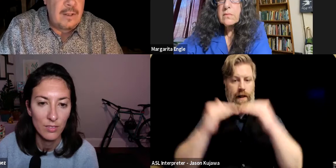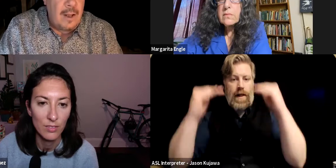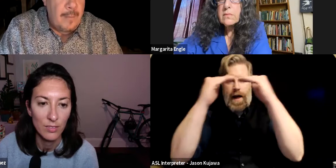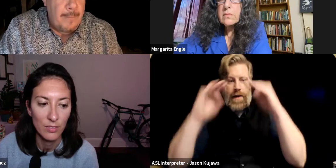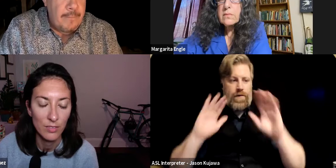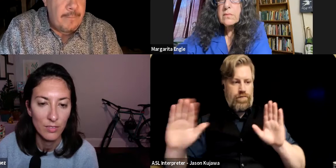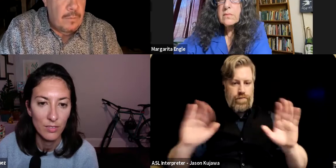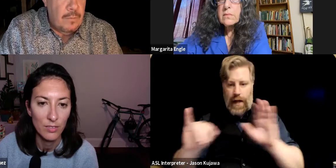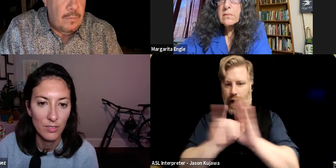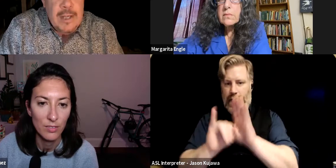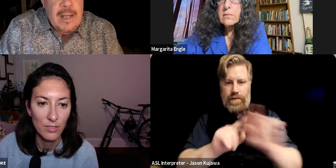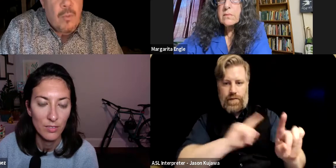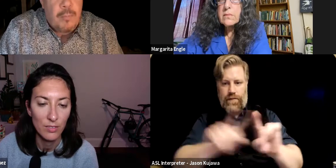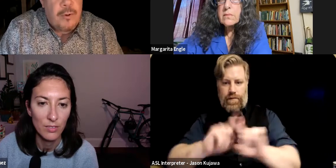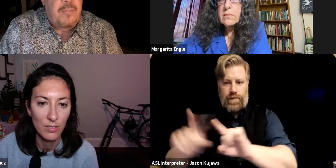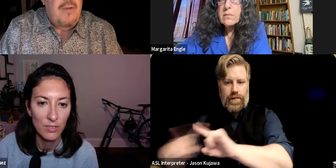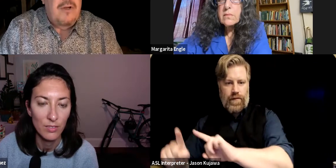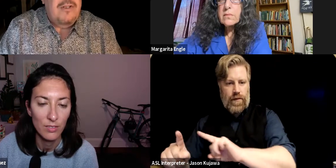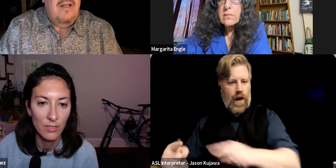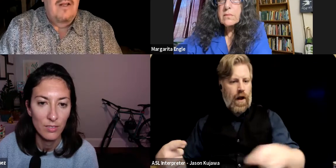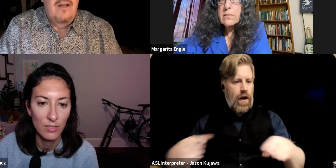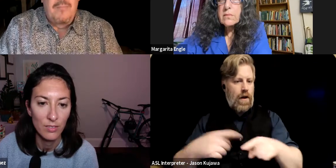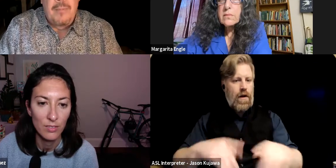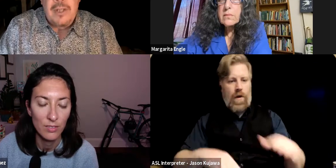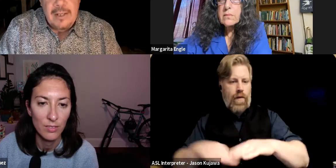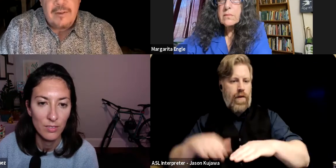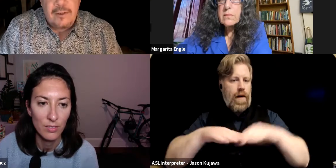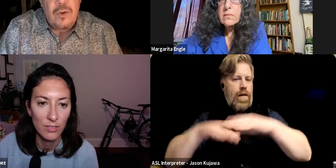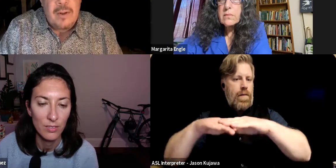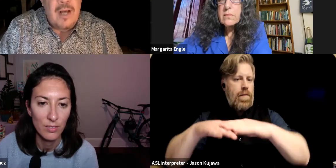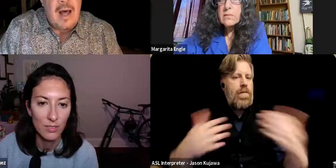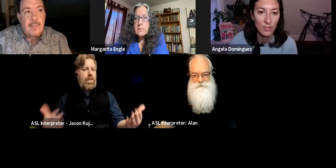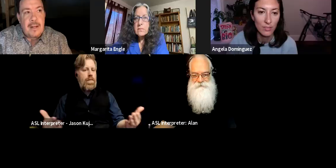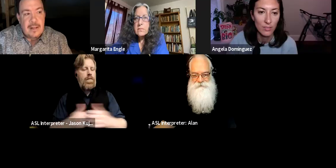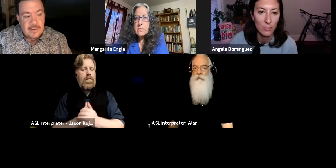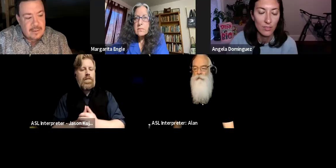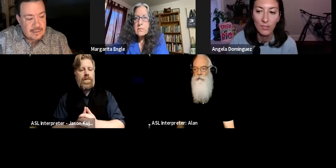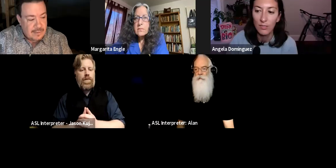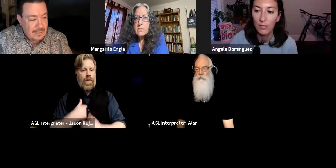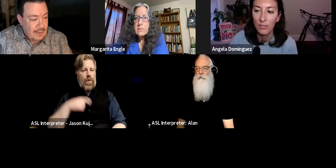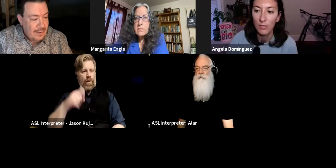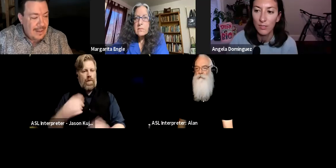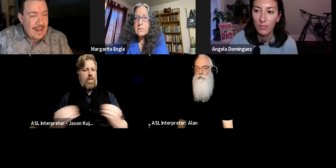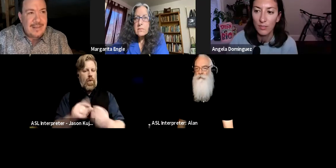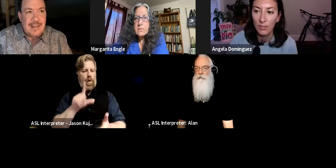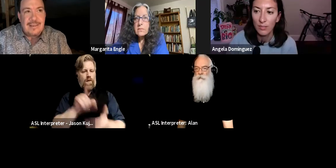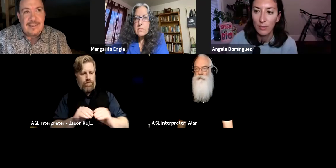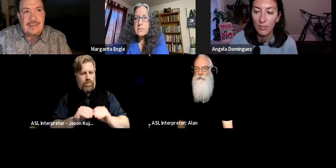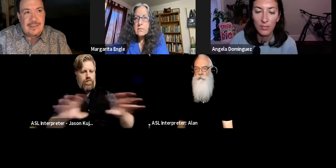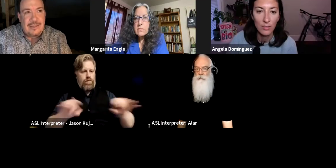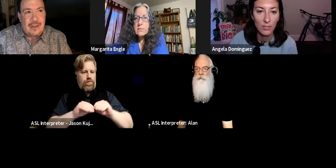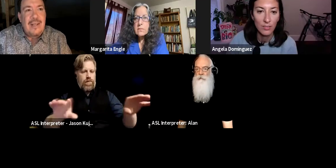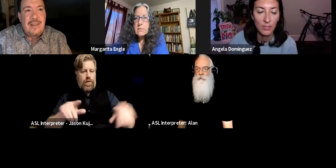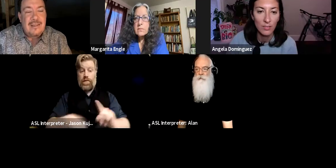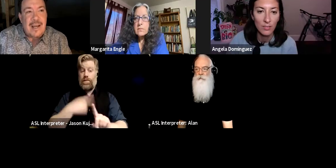and, um, we need more books published, and publishing needs to do a better job, and it's, it's, you know, it's like